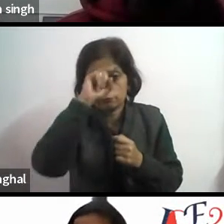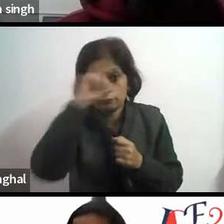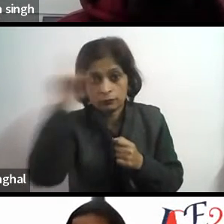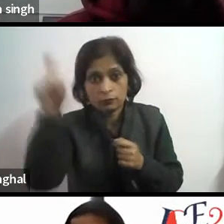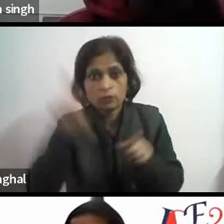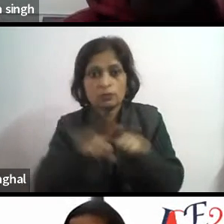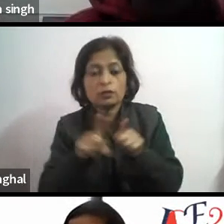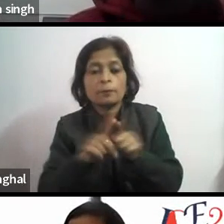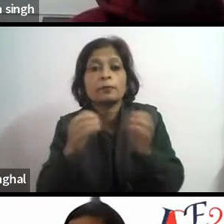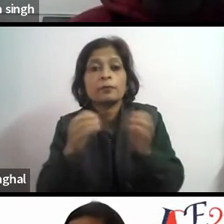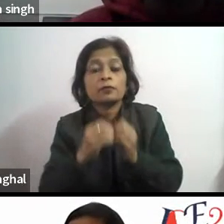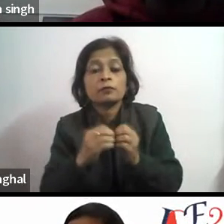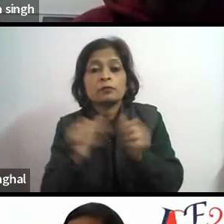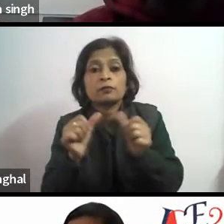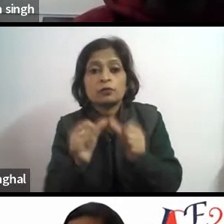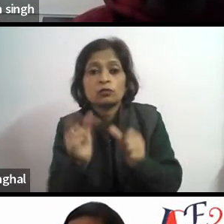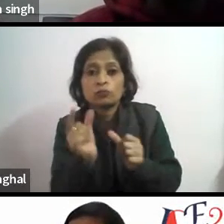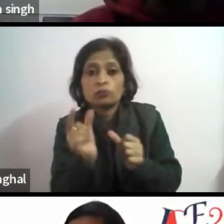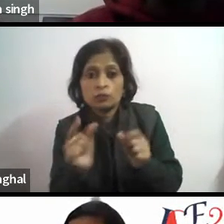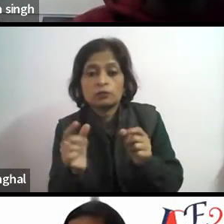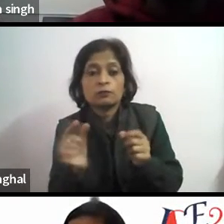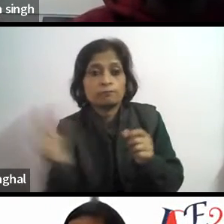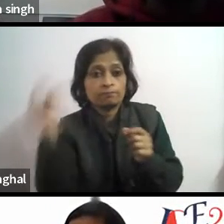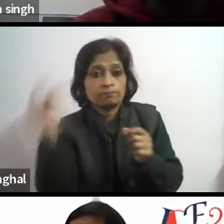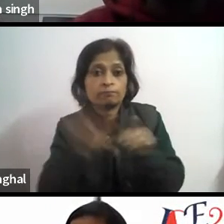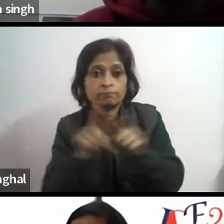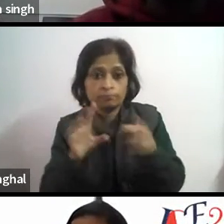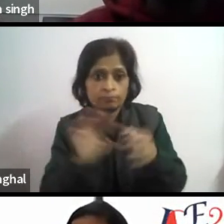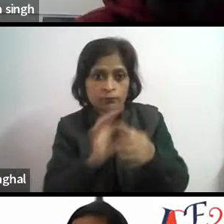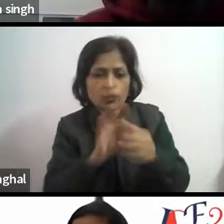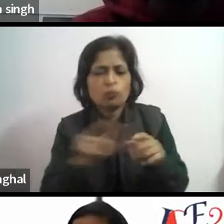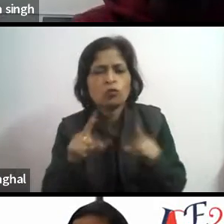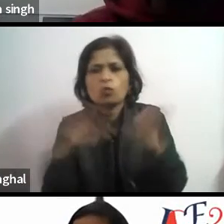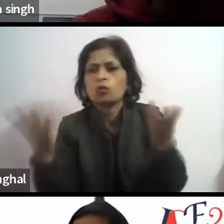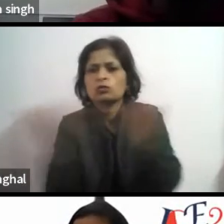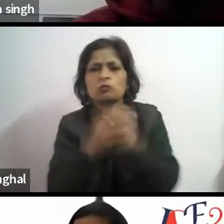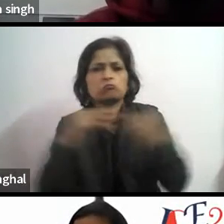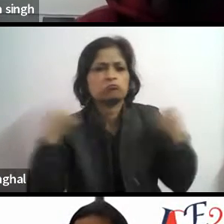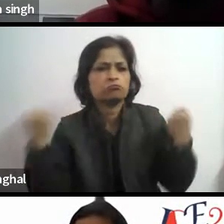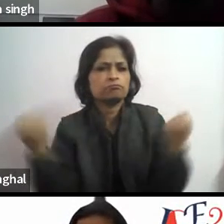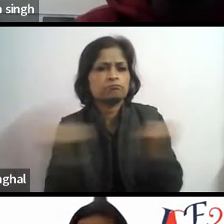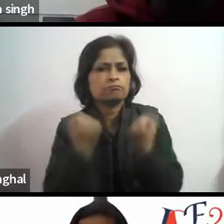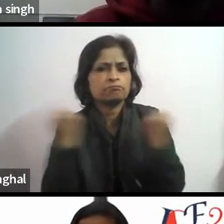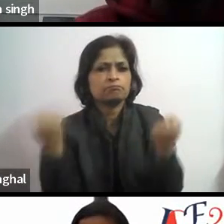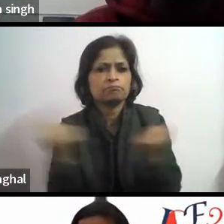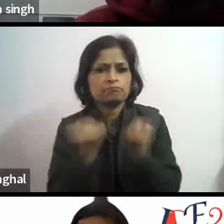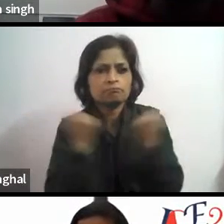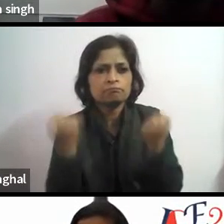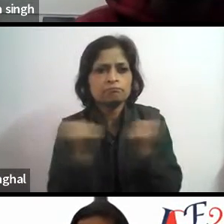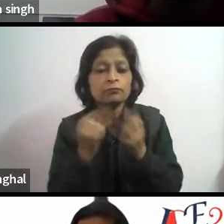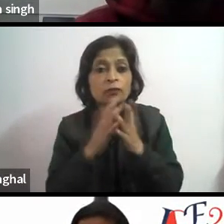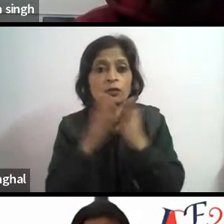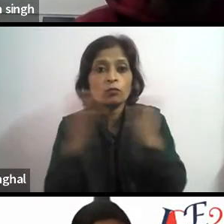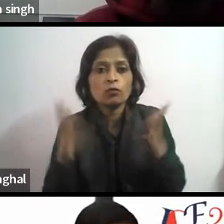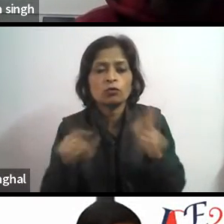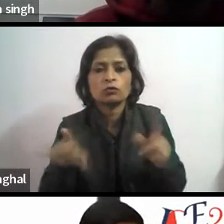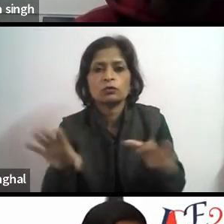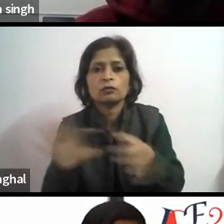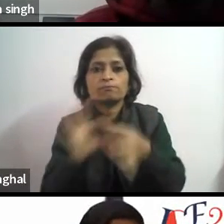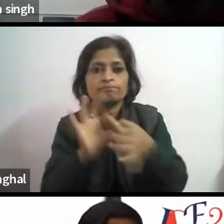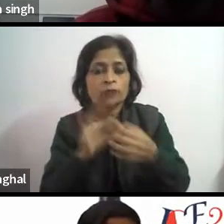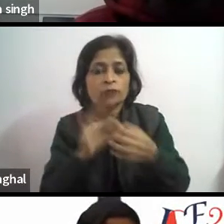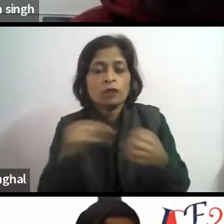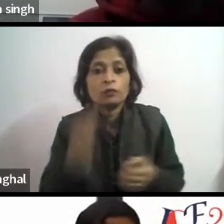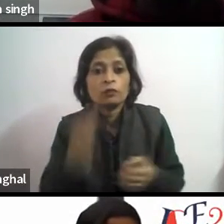Special Learner Centers, we have done a lot of efforts. We have put a lot of efforts with all concerns and very happily for the